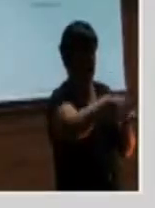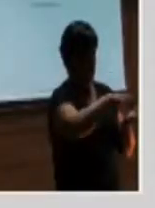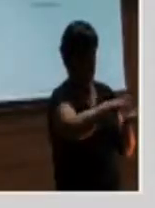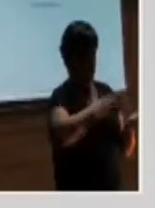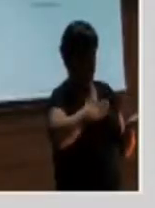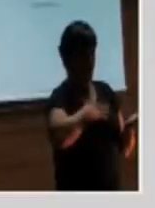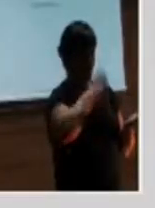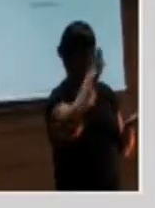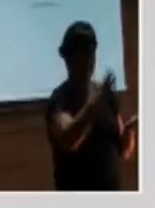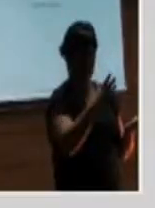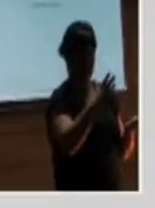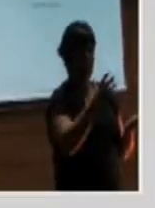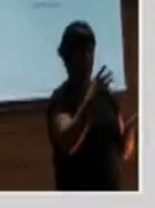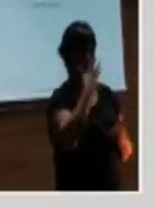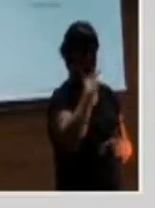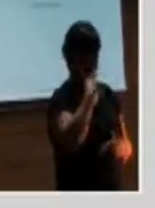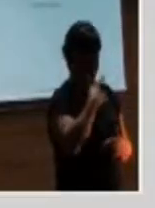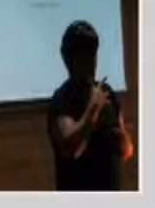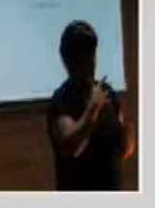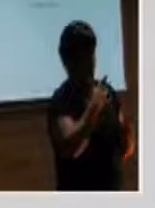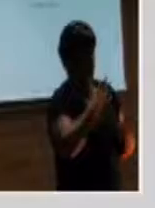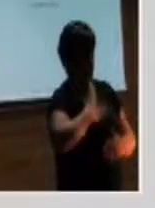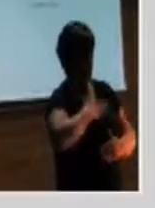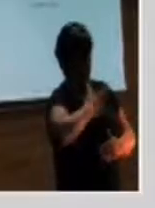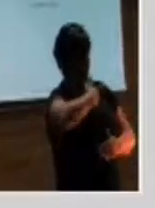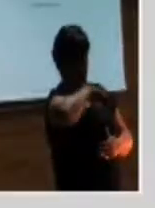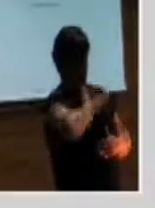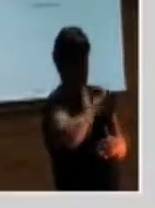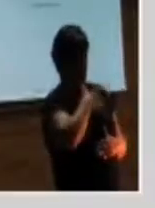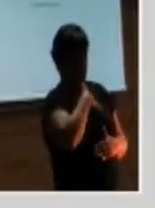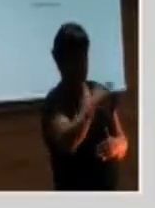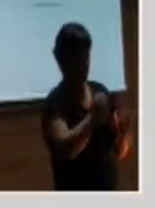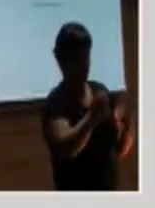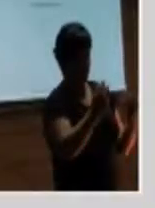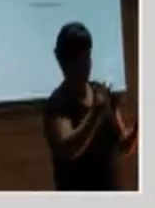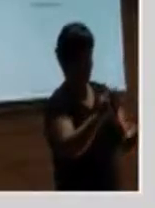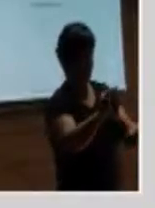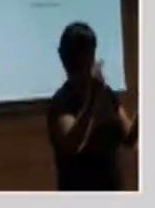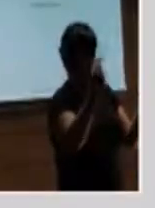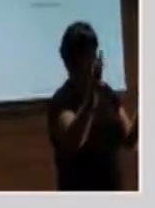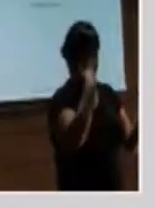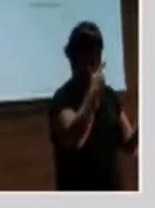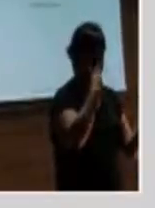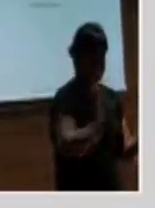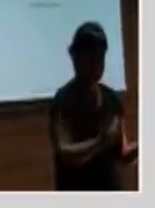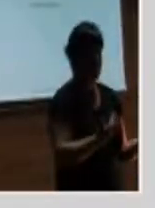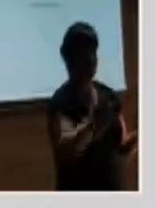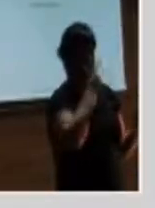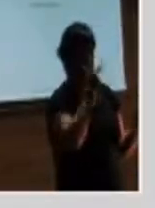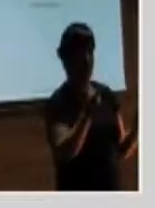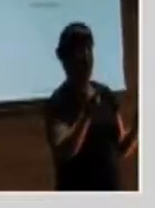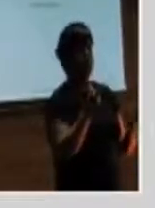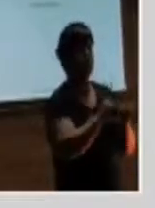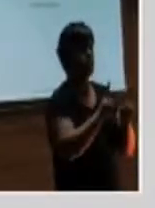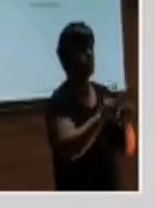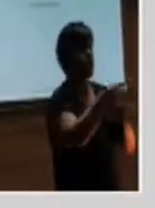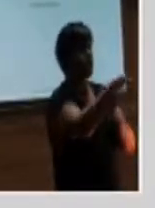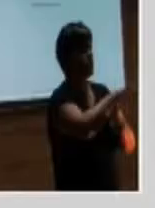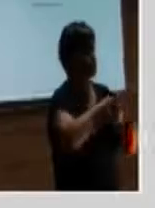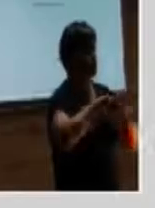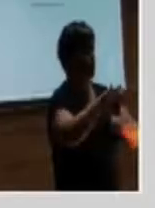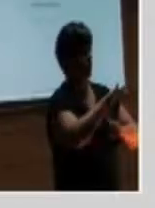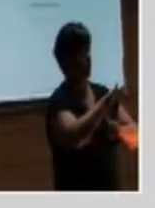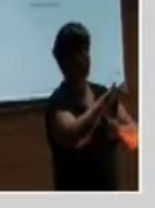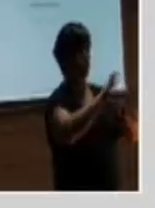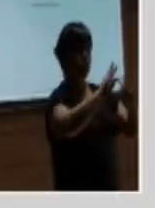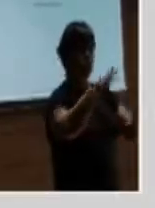affect the environment, both the physical and the social or even virtual environment of people